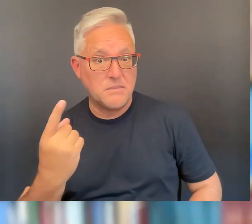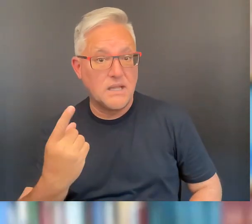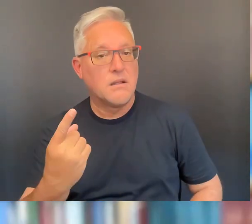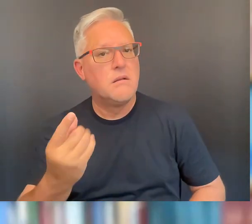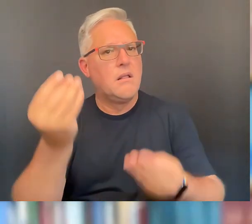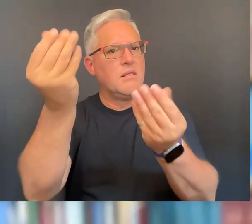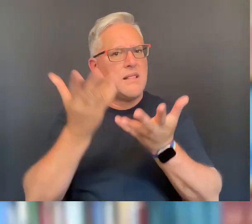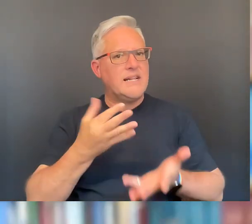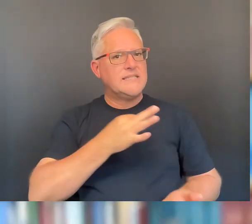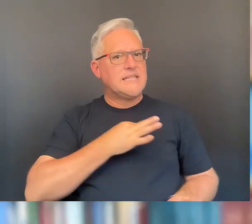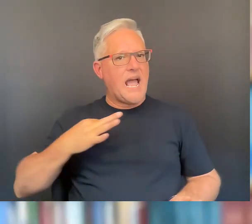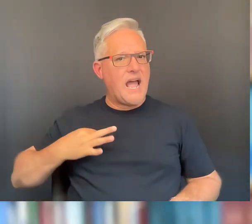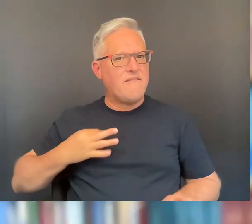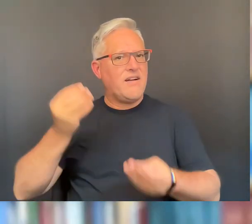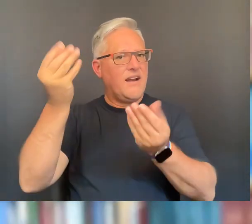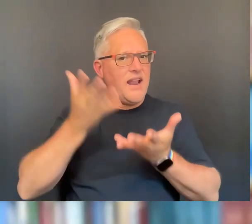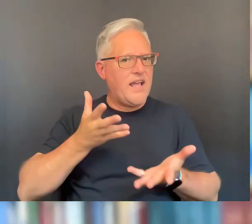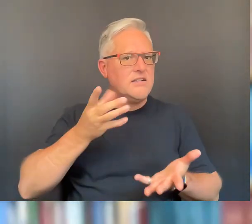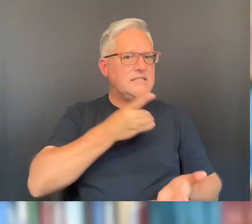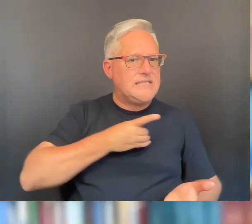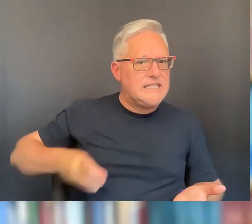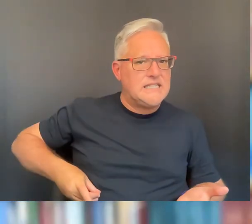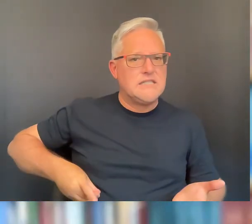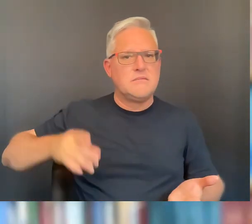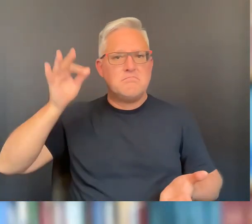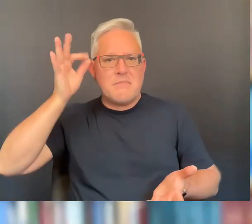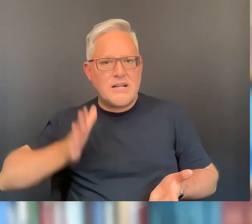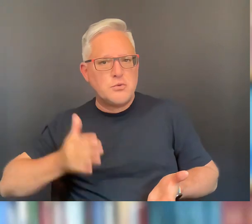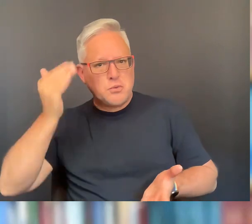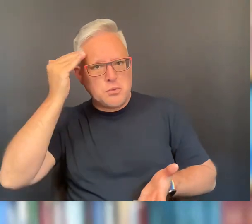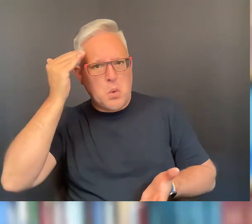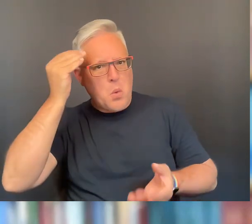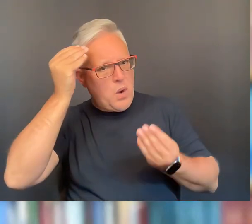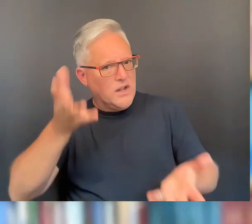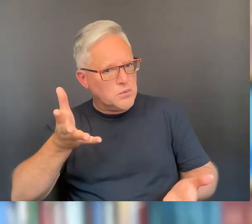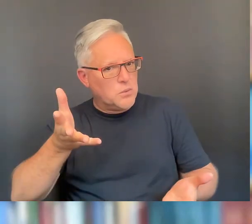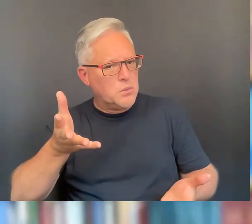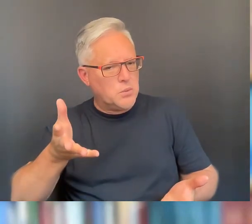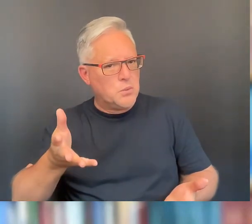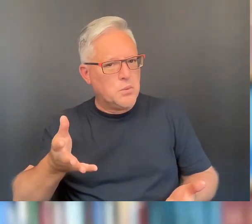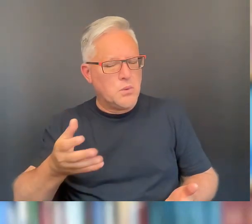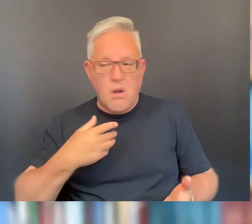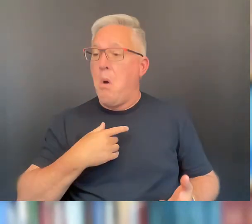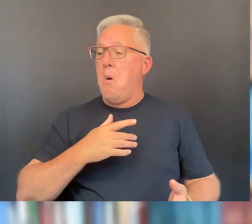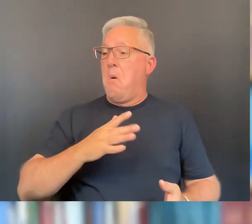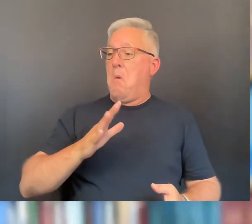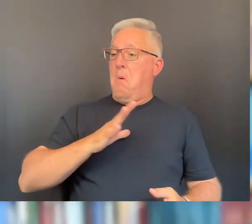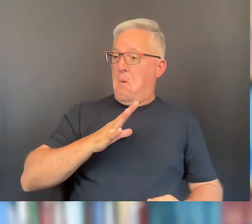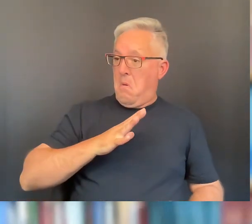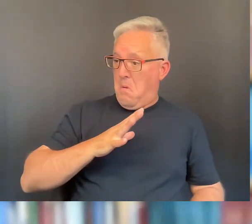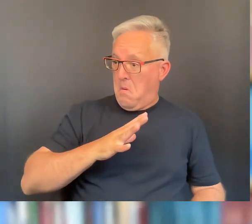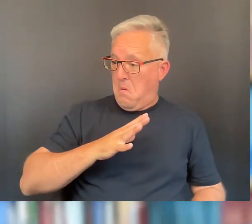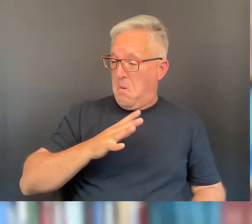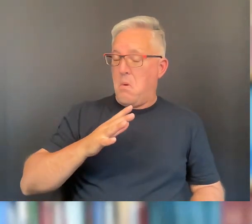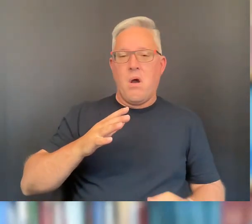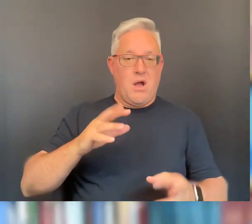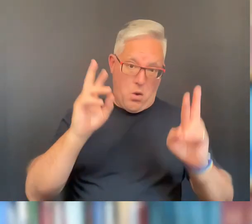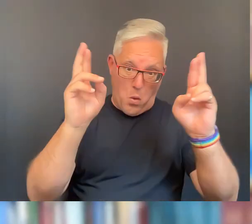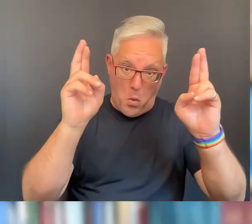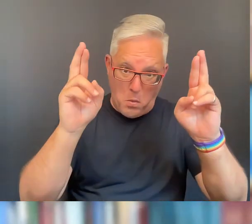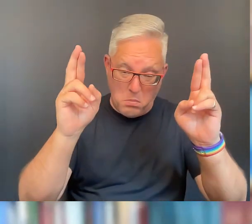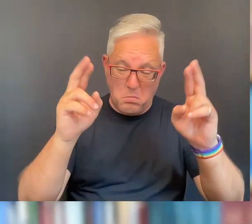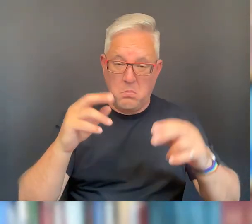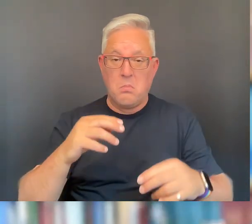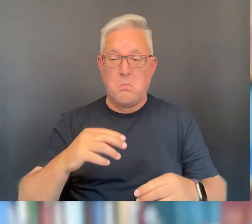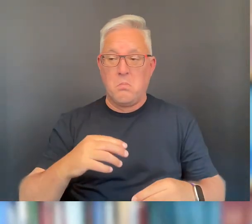your the staff, the rostered leaders at your church or the congregation you're a part of. And my guess, my